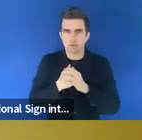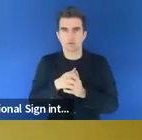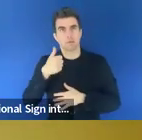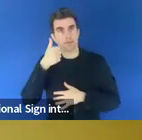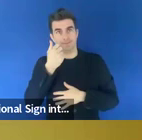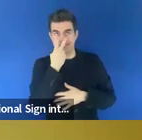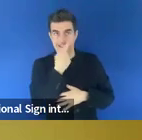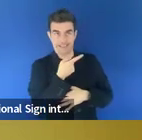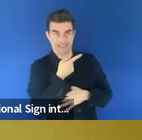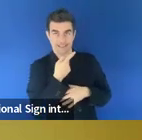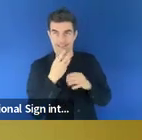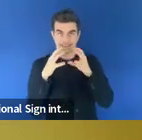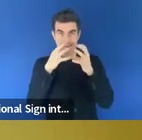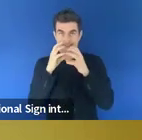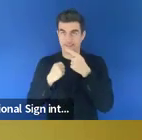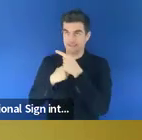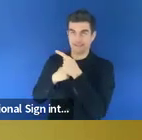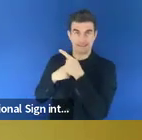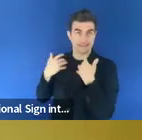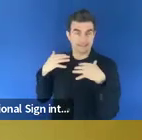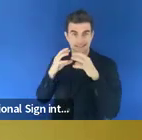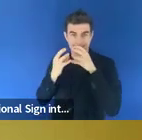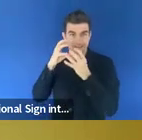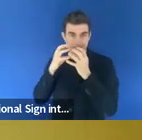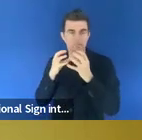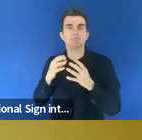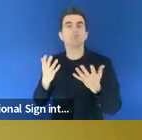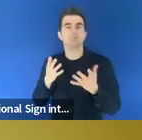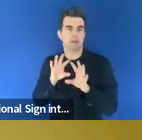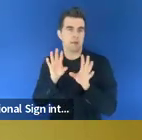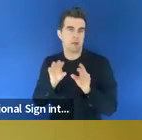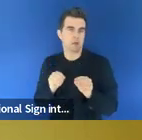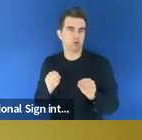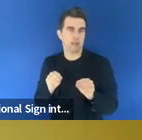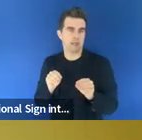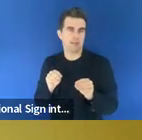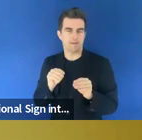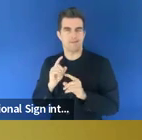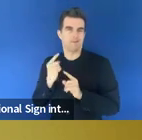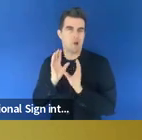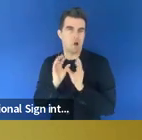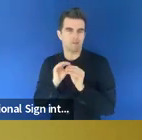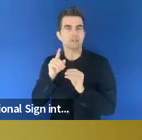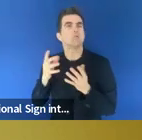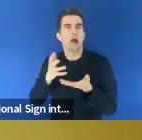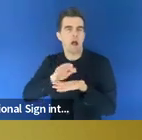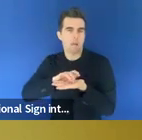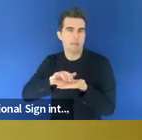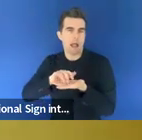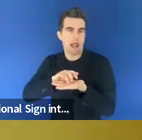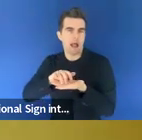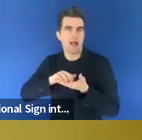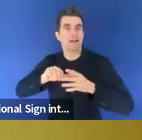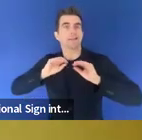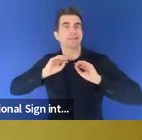front, and these little buttons pop up to give you the raised Braille edges. And then there's a series of techniques that you use to learn